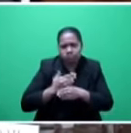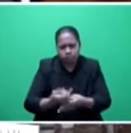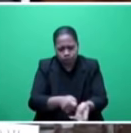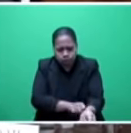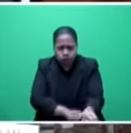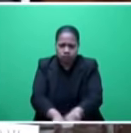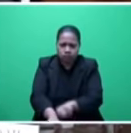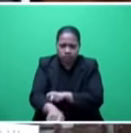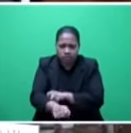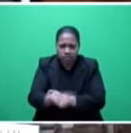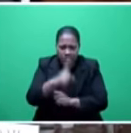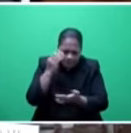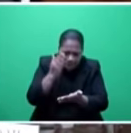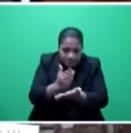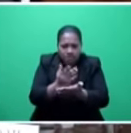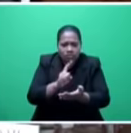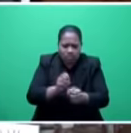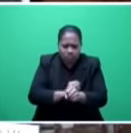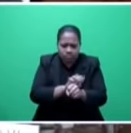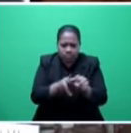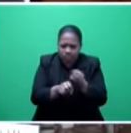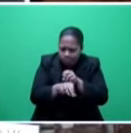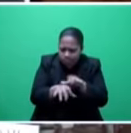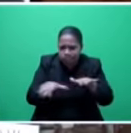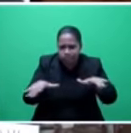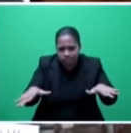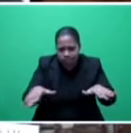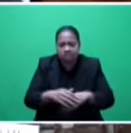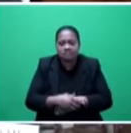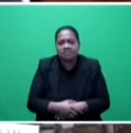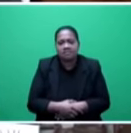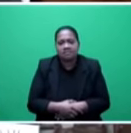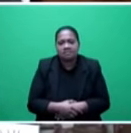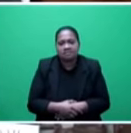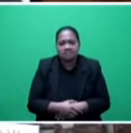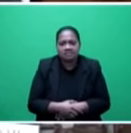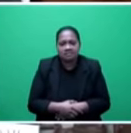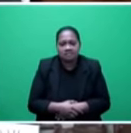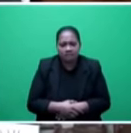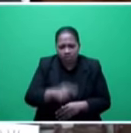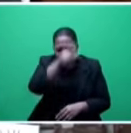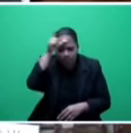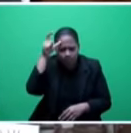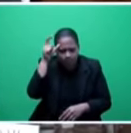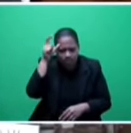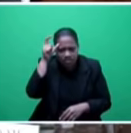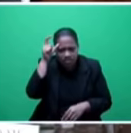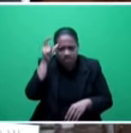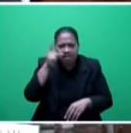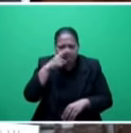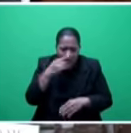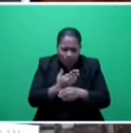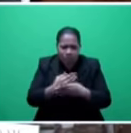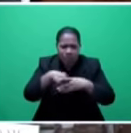the in-country spread of COVID-19 pandemic. The nurses, the paramedics, doctors,